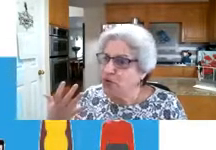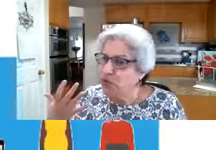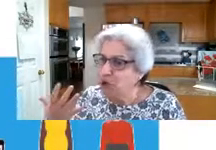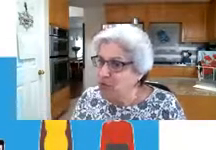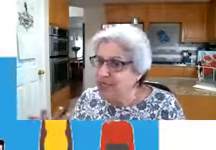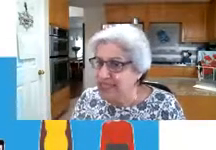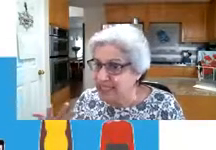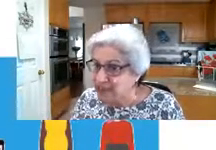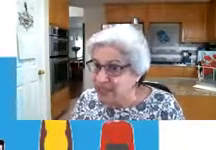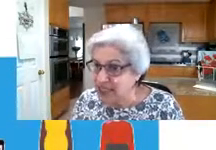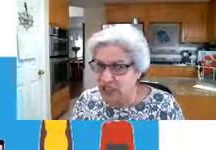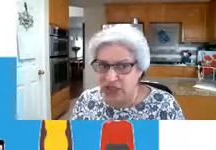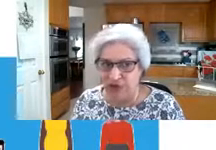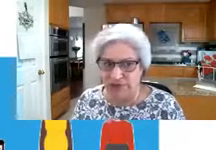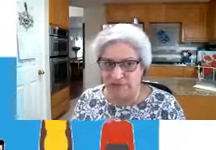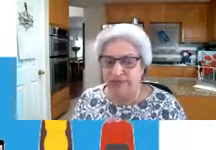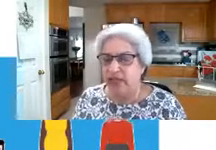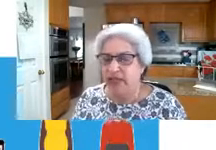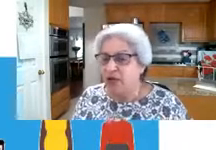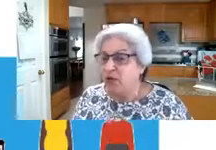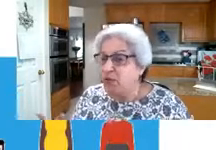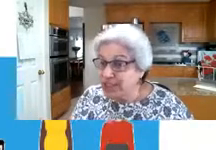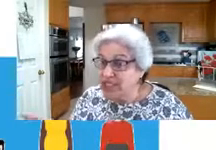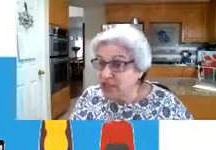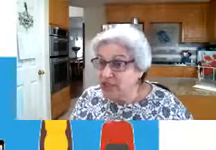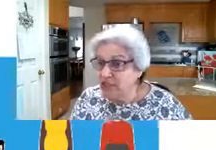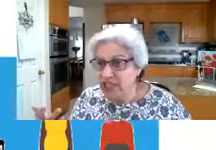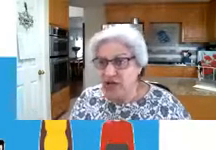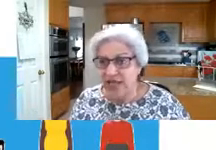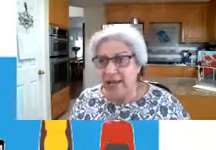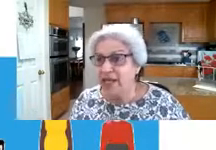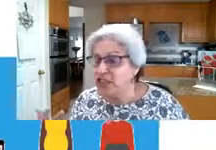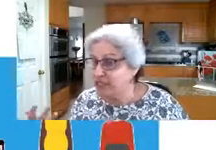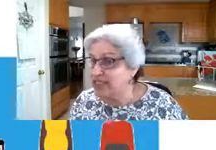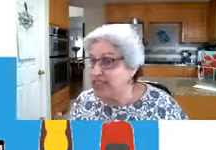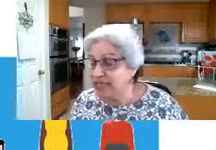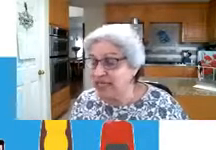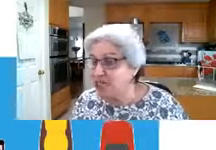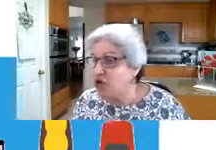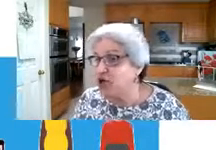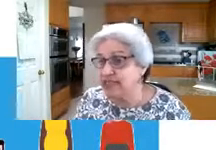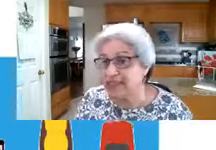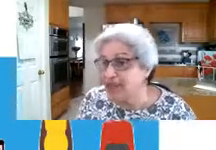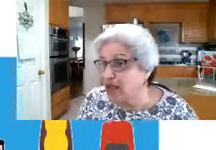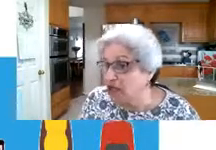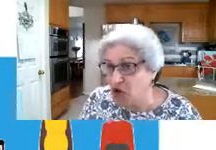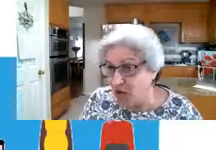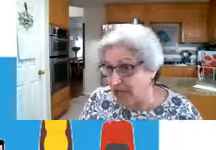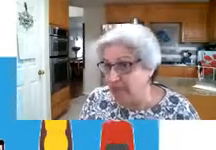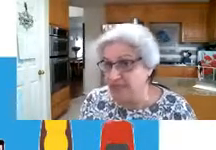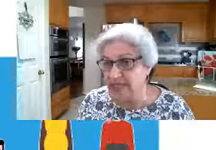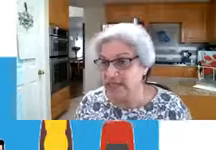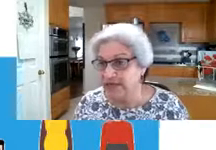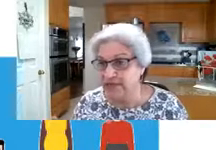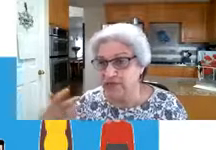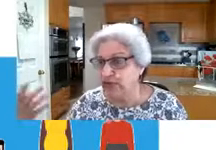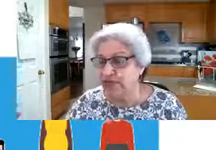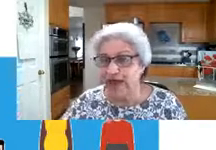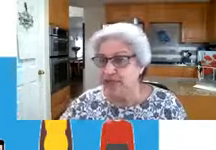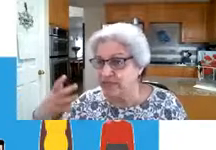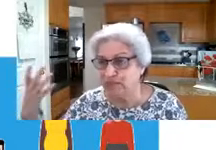So what do we still need to learn? We still, and I mentioned these studies are all still ongoing.